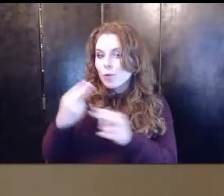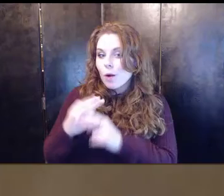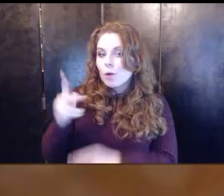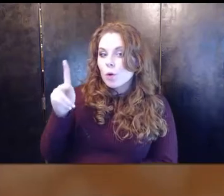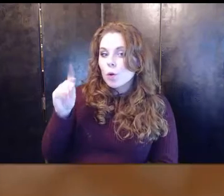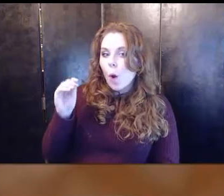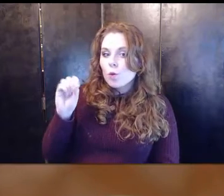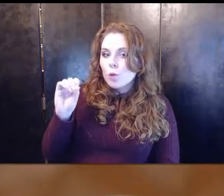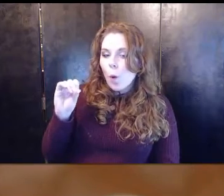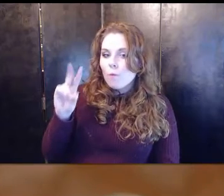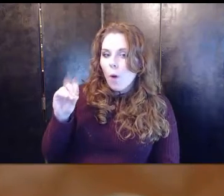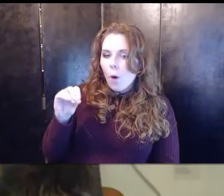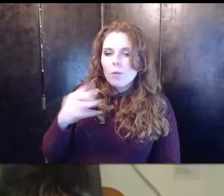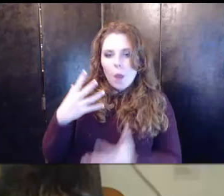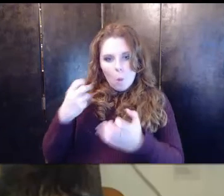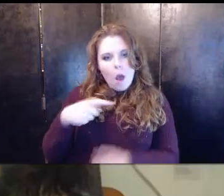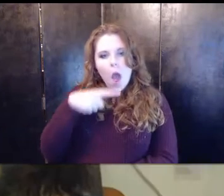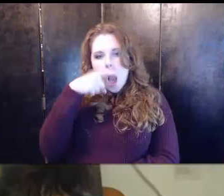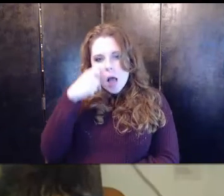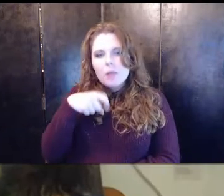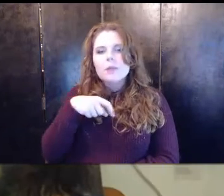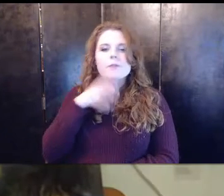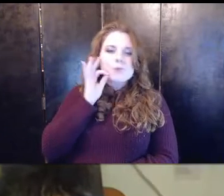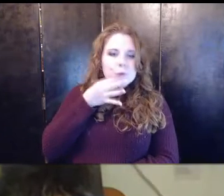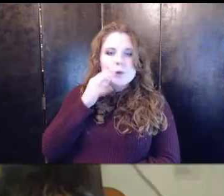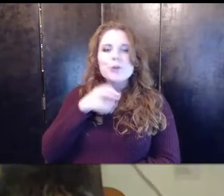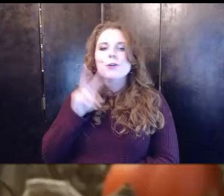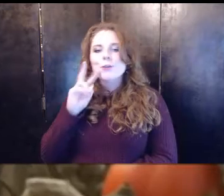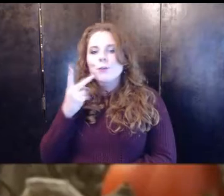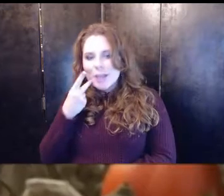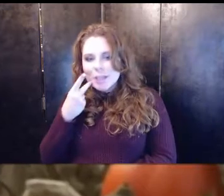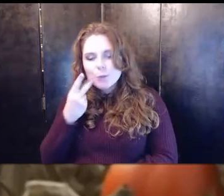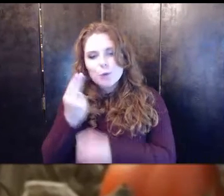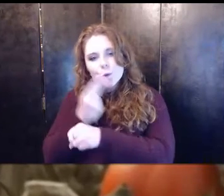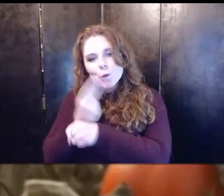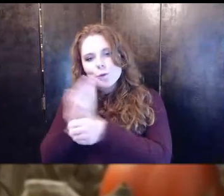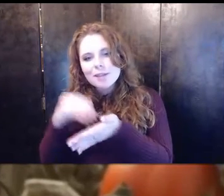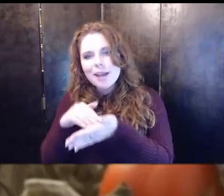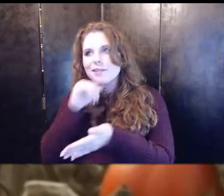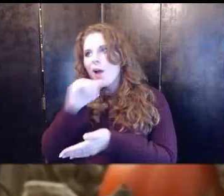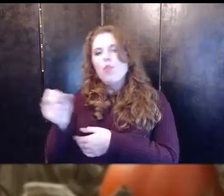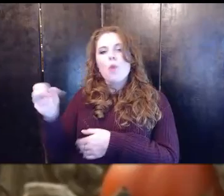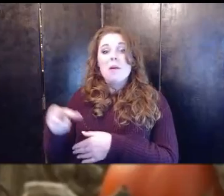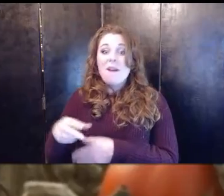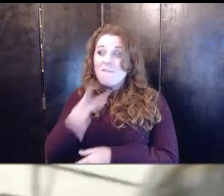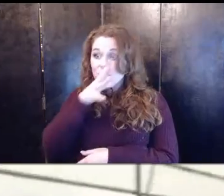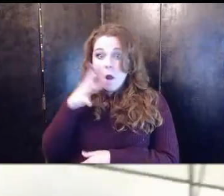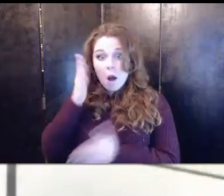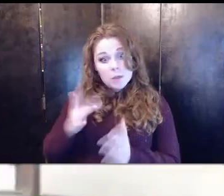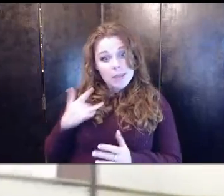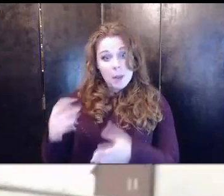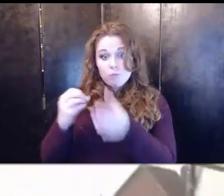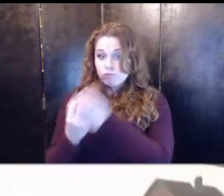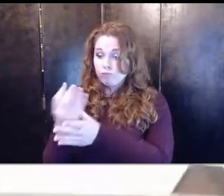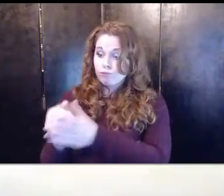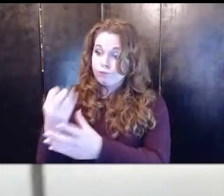put ugly fruits and vegetables to use instead of throwing them away. Farmers often have a lot of products that shops won't